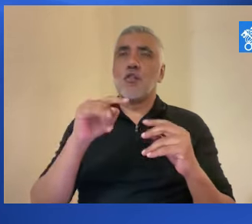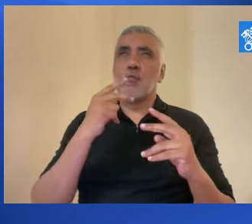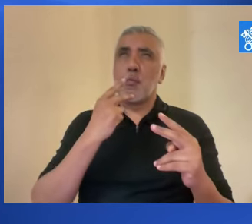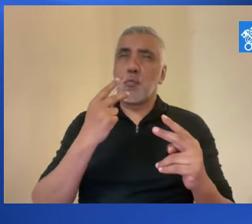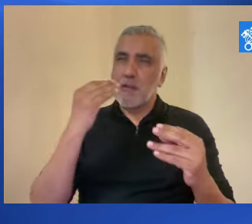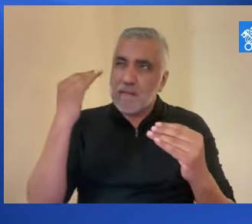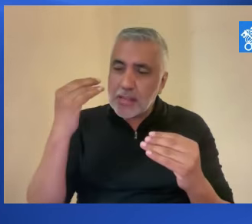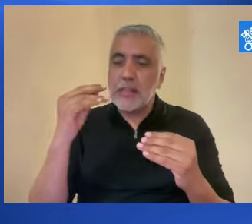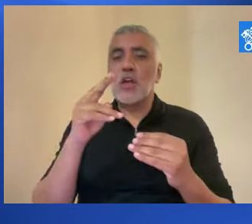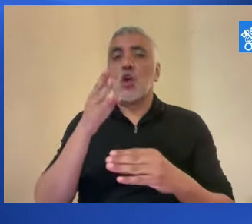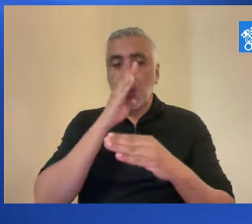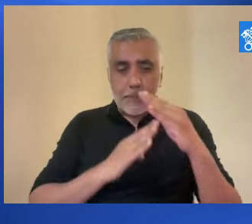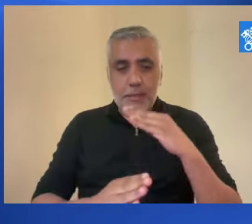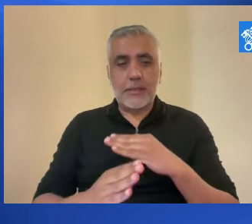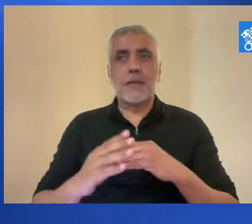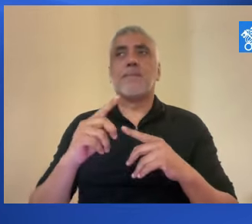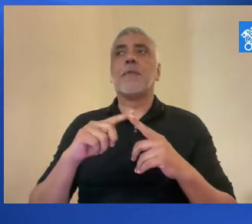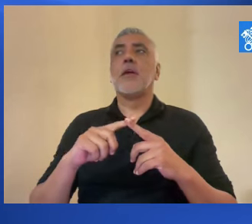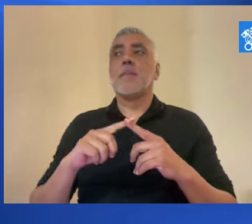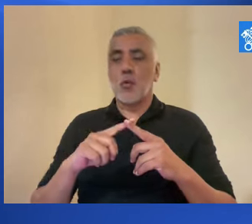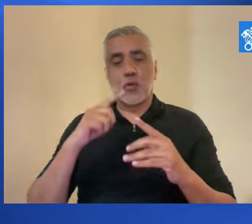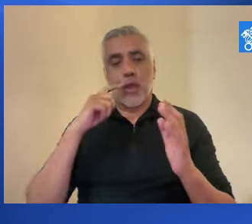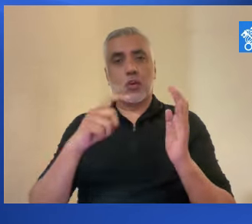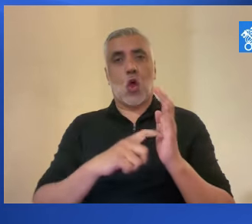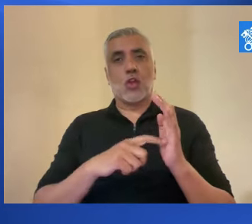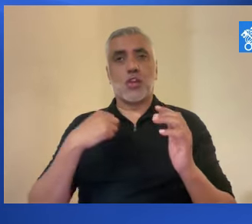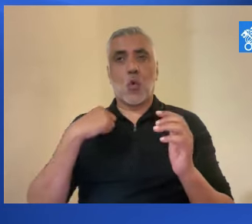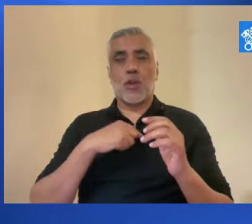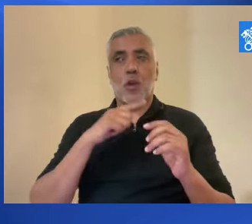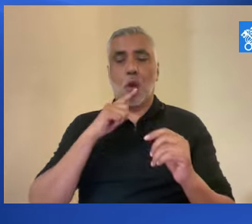that we are creatures of God and strive to live accordingly.